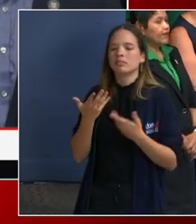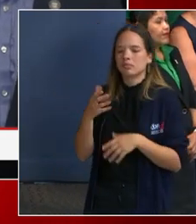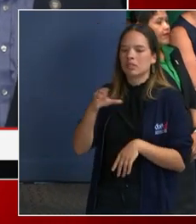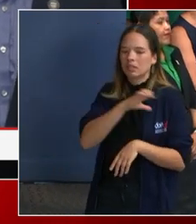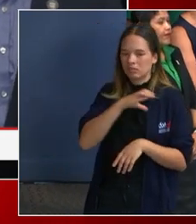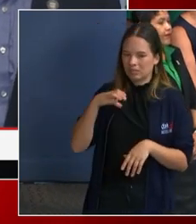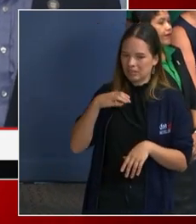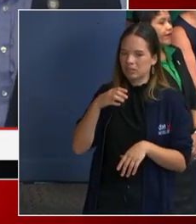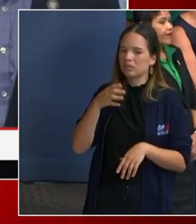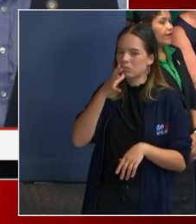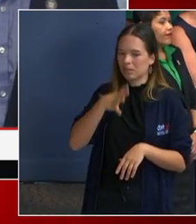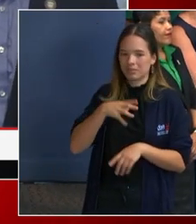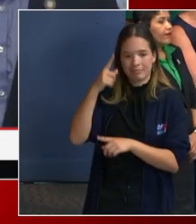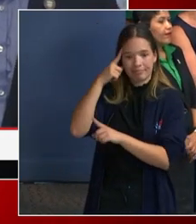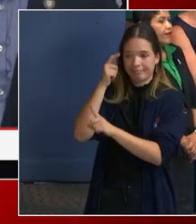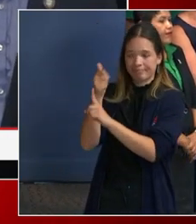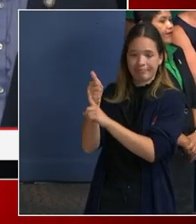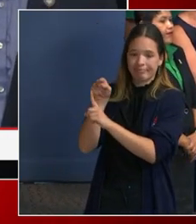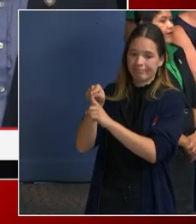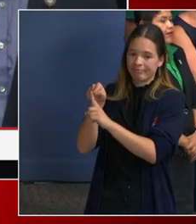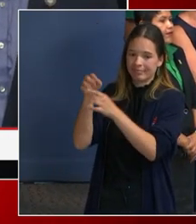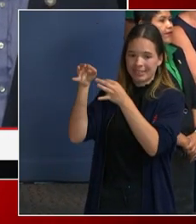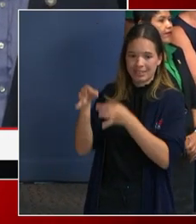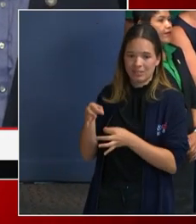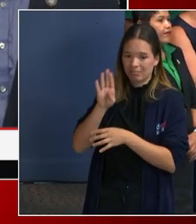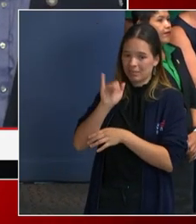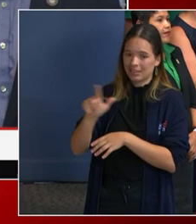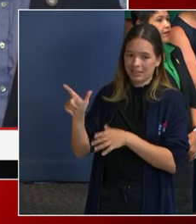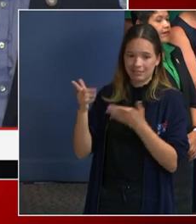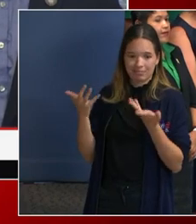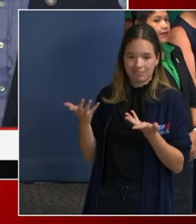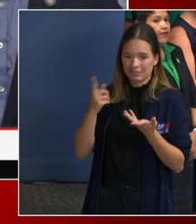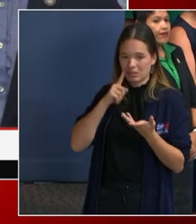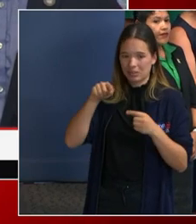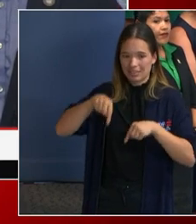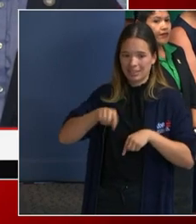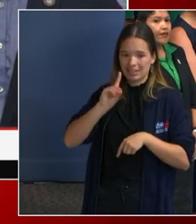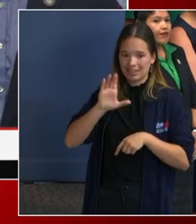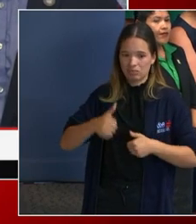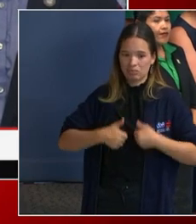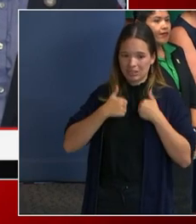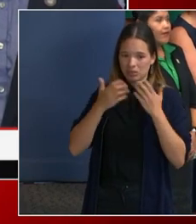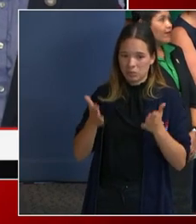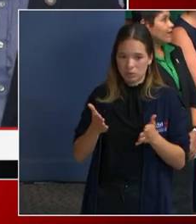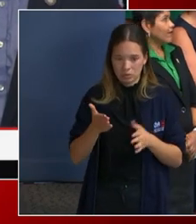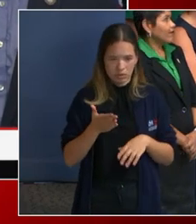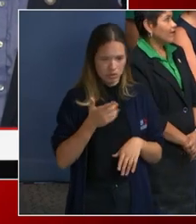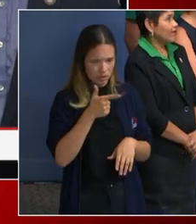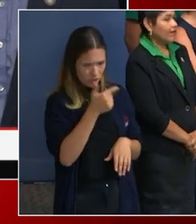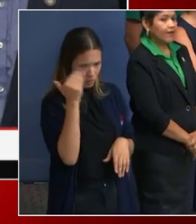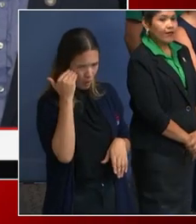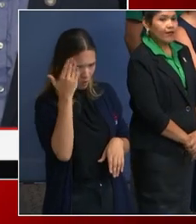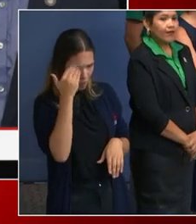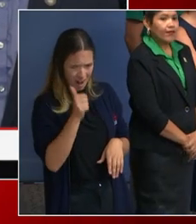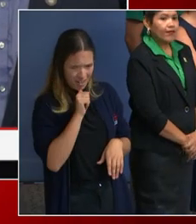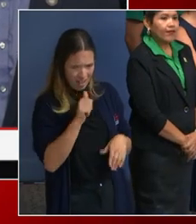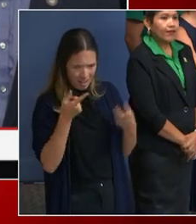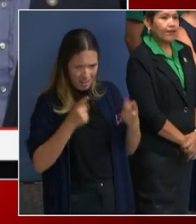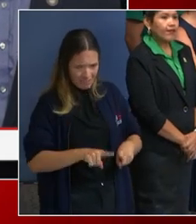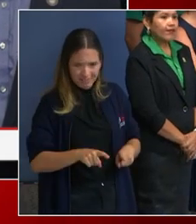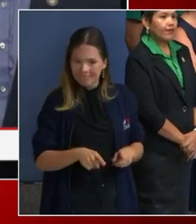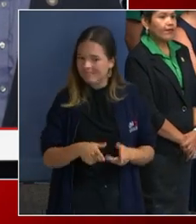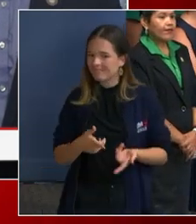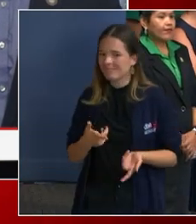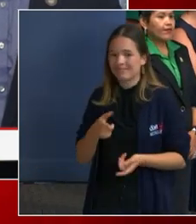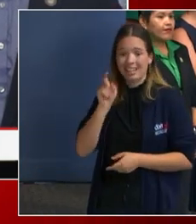for DC residents, and we hope that it proceeds. You know why she hasn't done that yet? You would have to ask her. Any